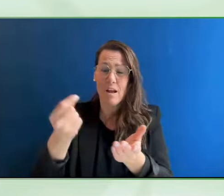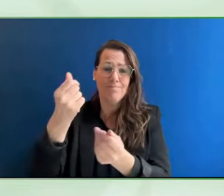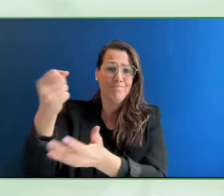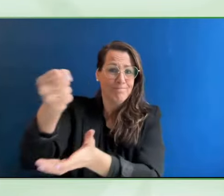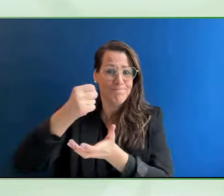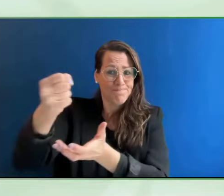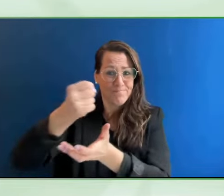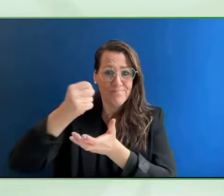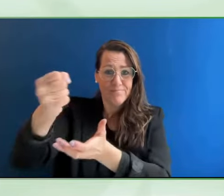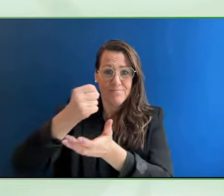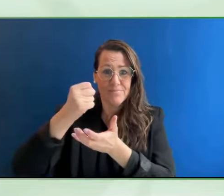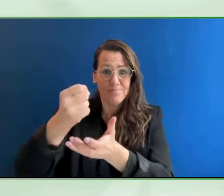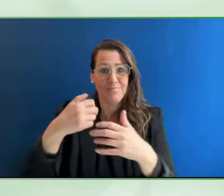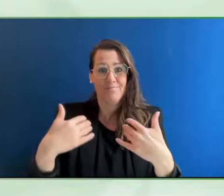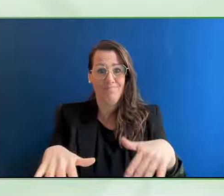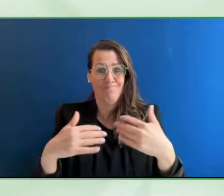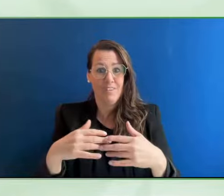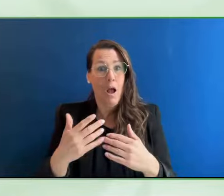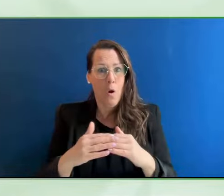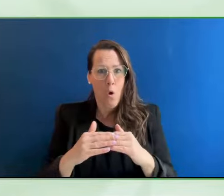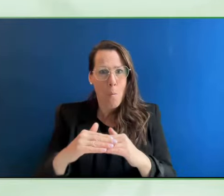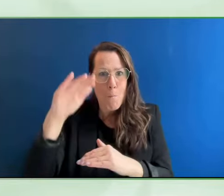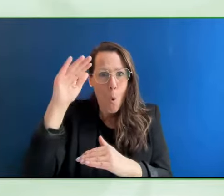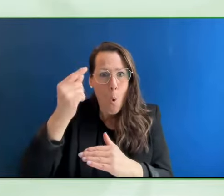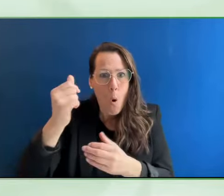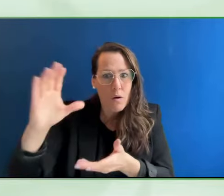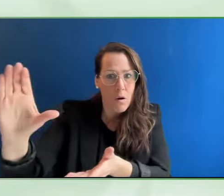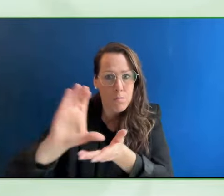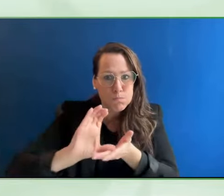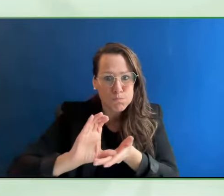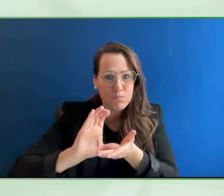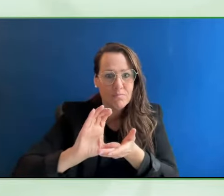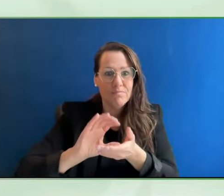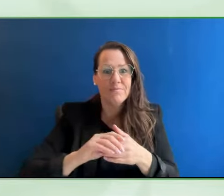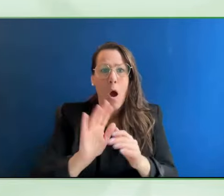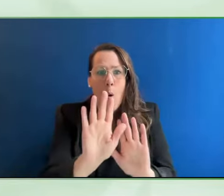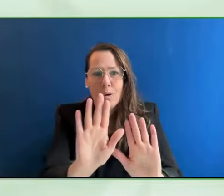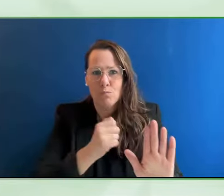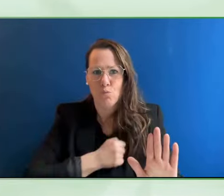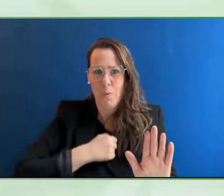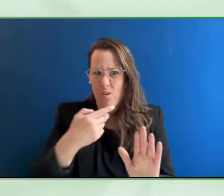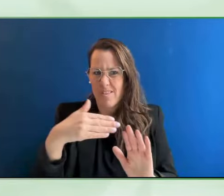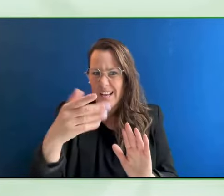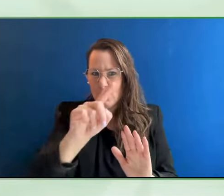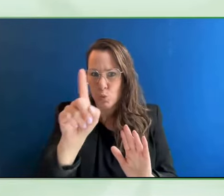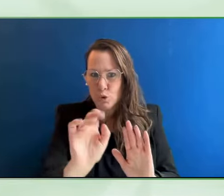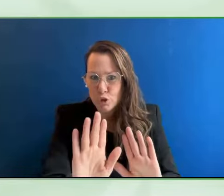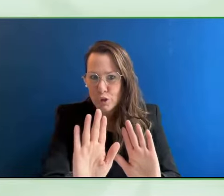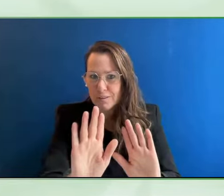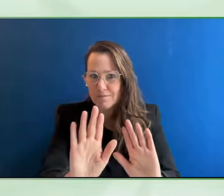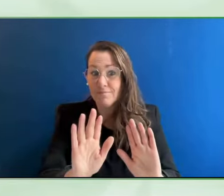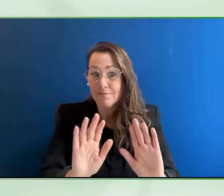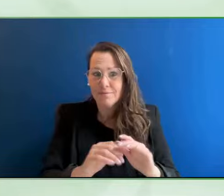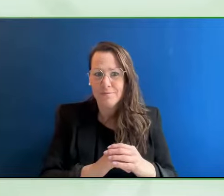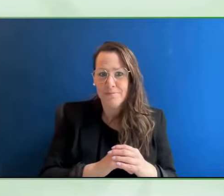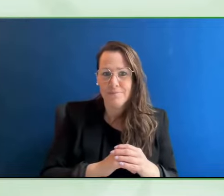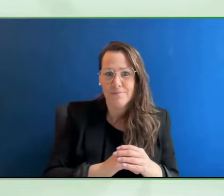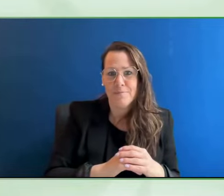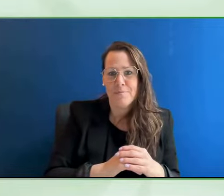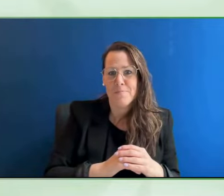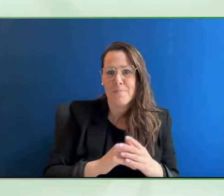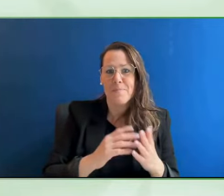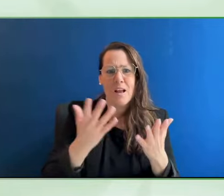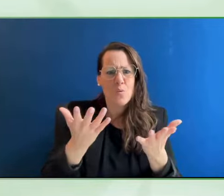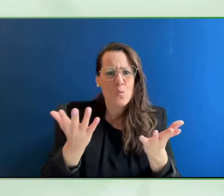LICHT ins Dunkel in that occasion 4 years ago in cooperation with the ORF. We are broadcasting the